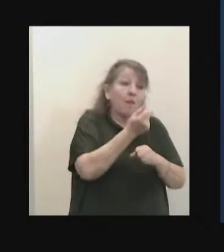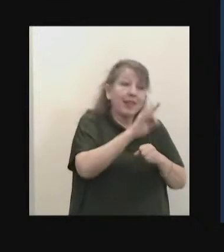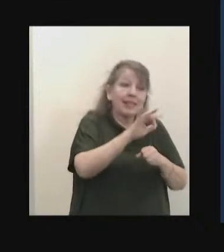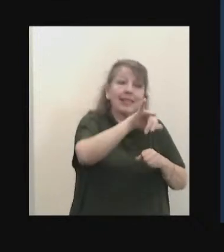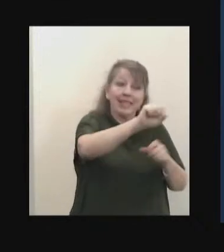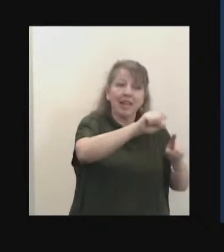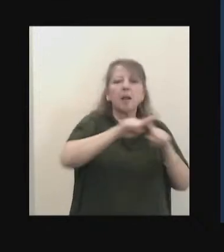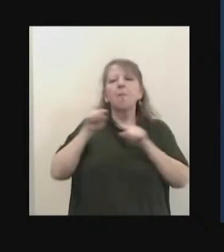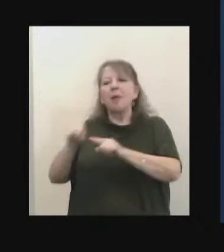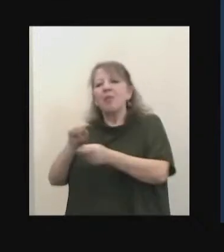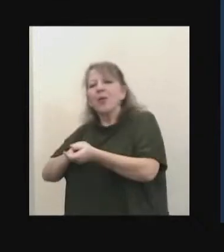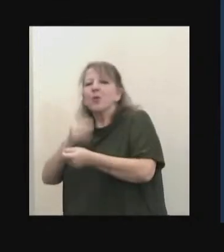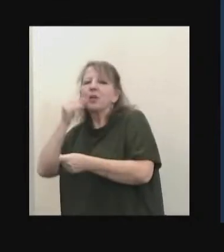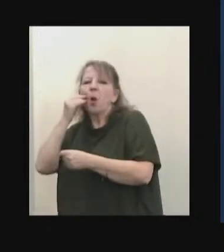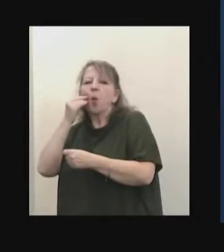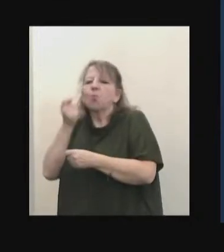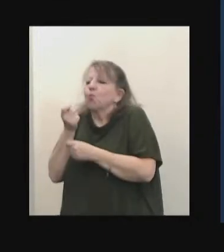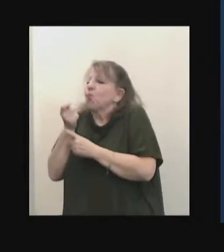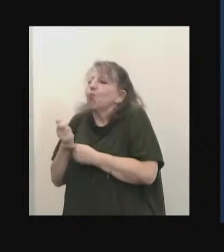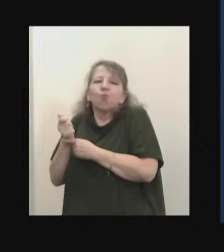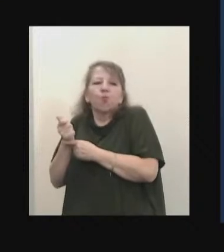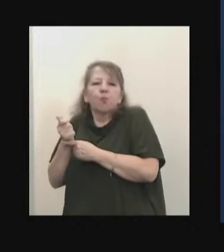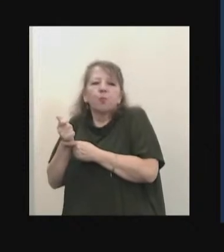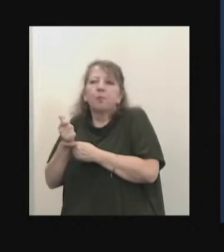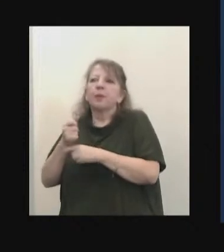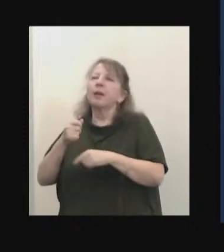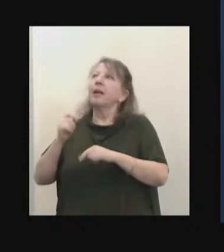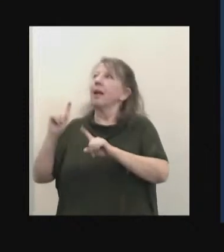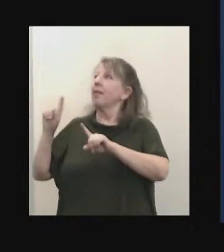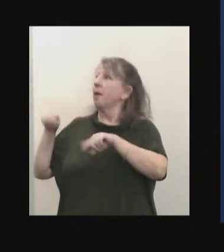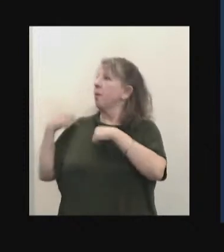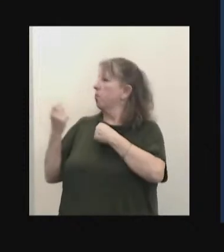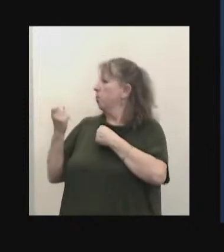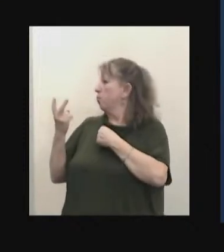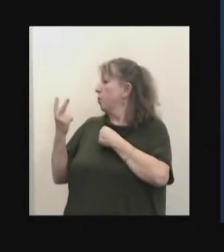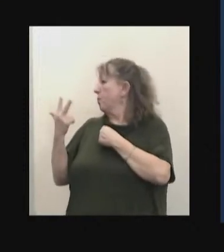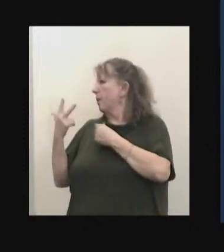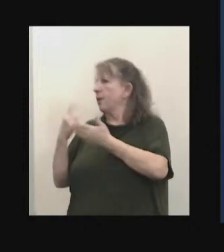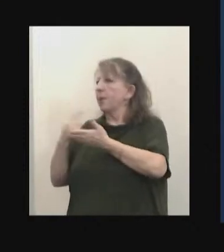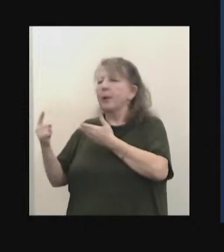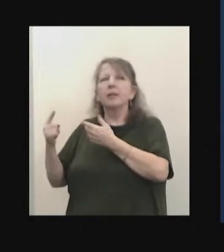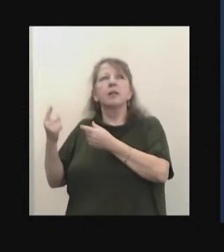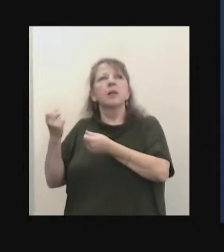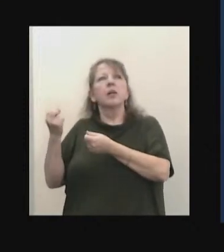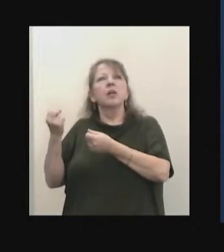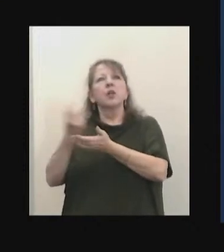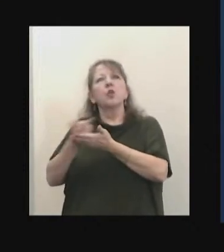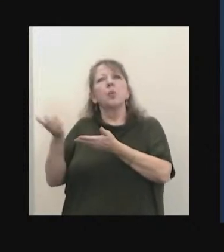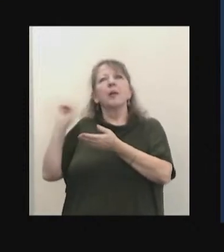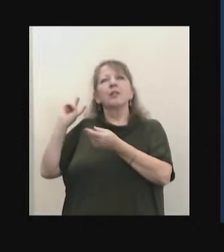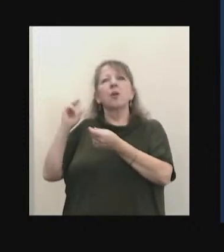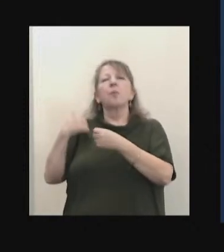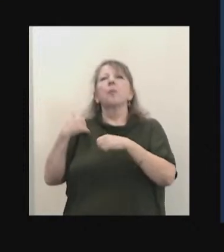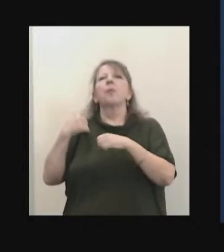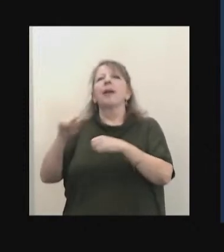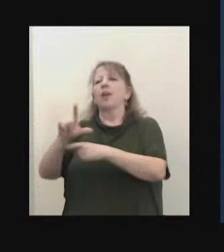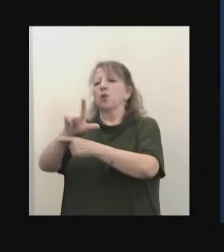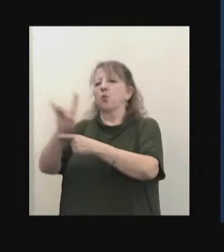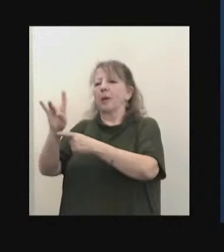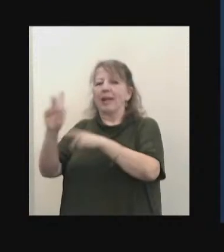We've only had in the past couple weeks, 2 weeks ago, we only had 28 cases out